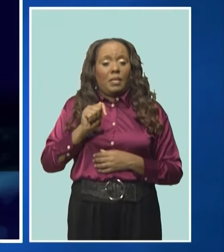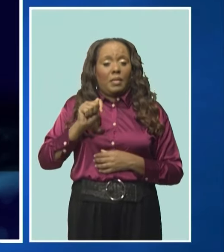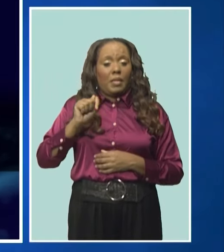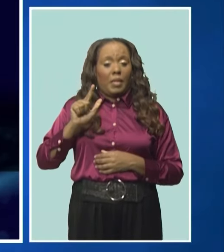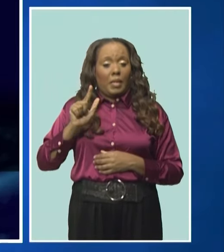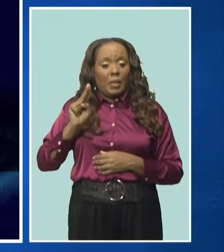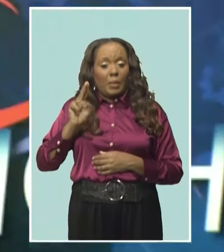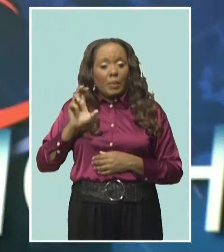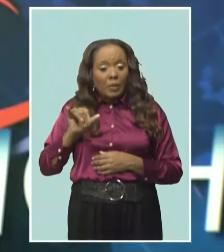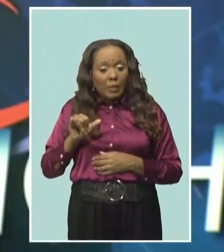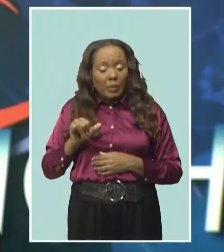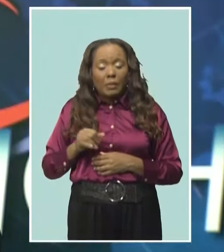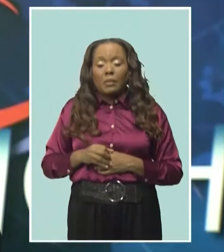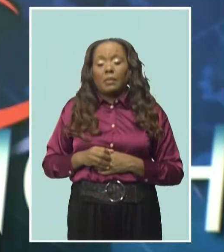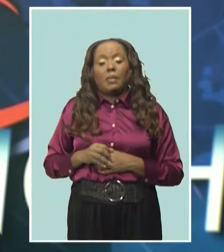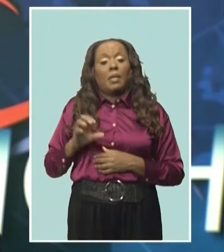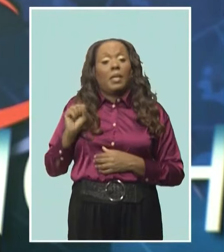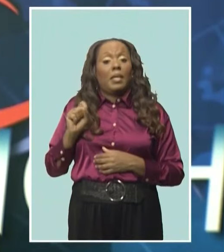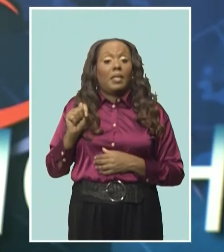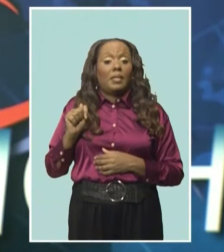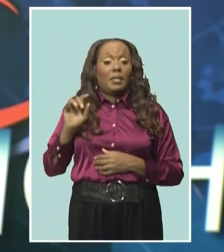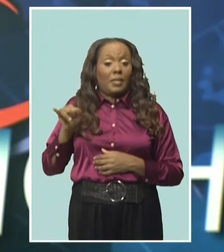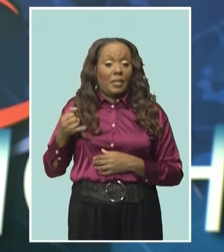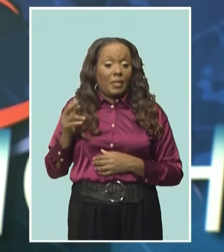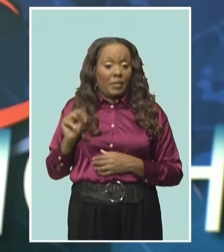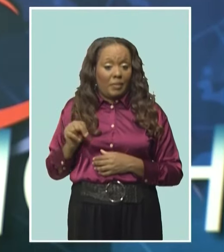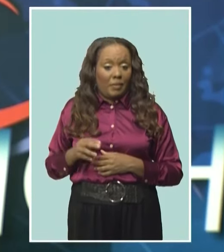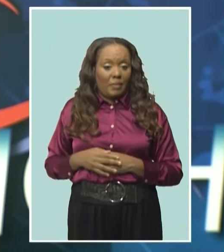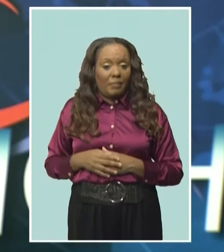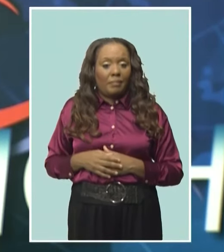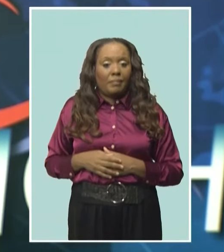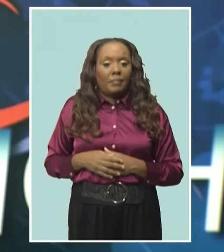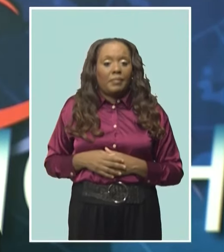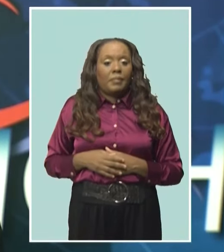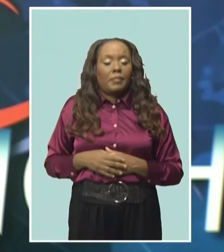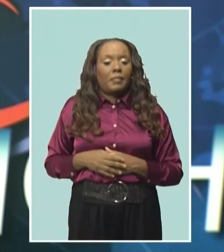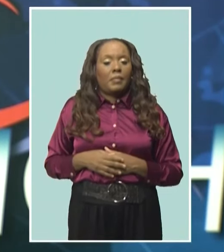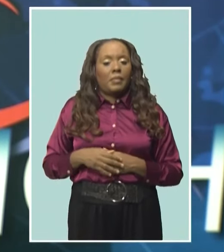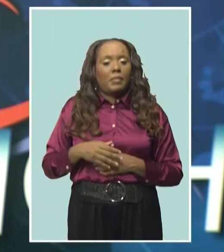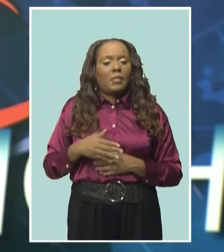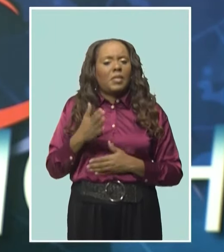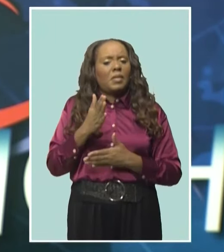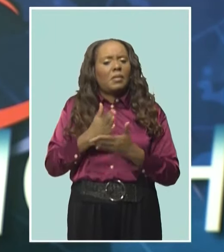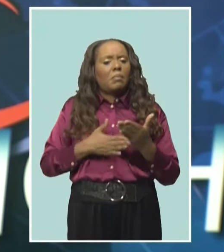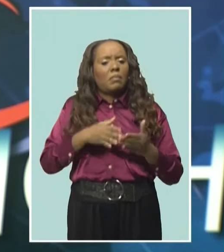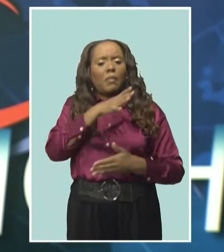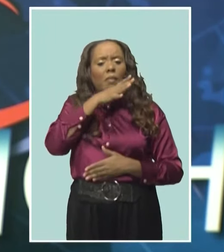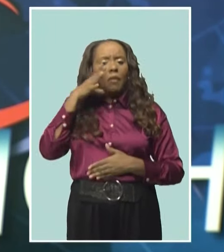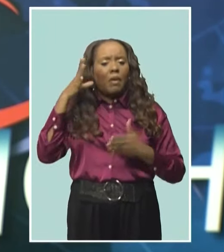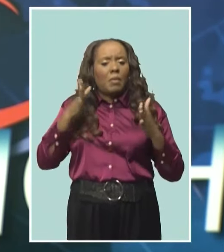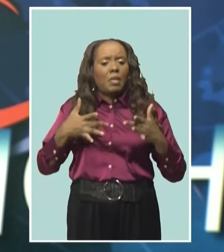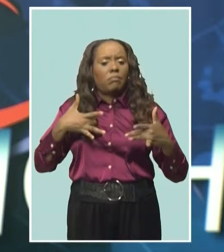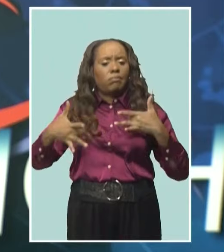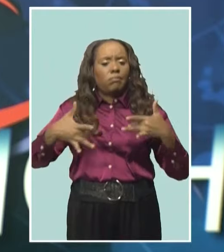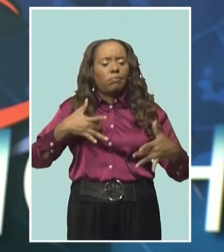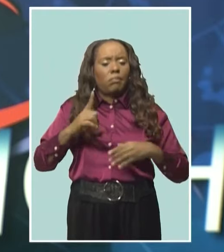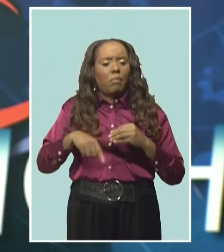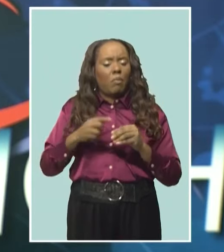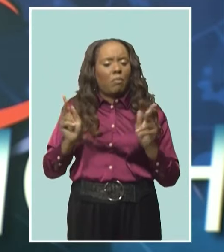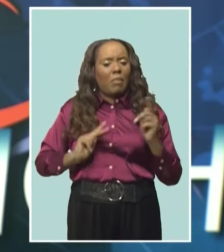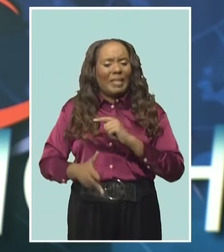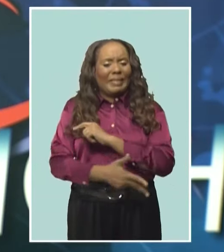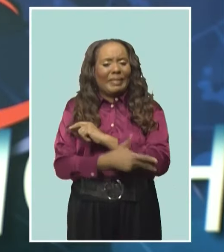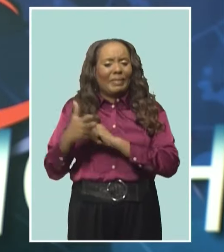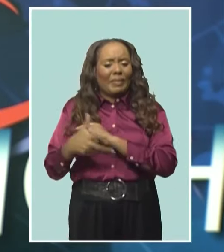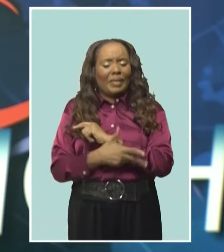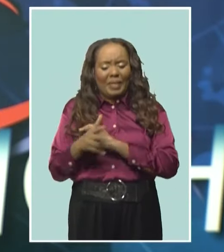Lucie. Mr. Branch has been commenting in response to concerns from some farmers about the ongoing problem of predial